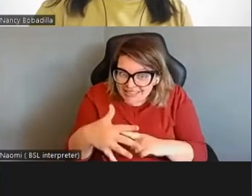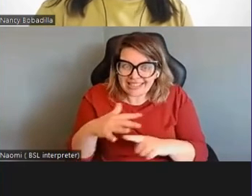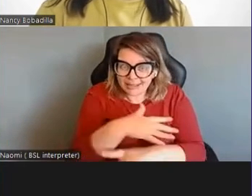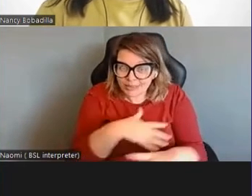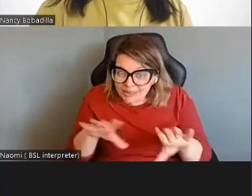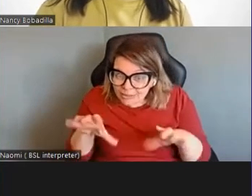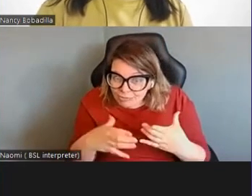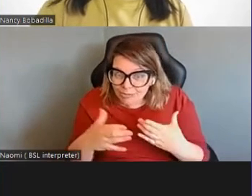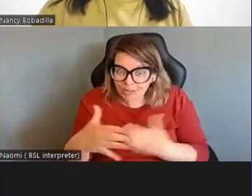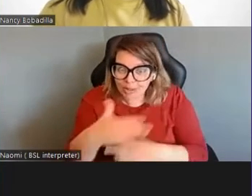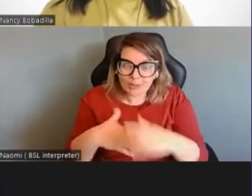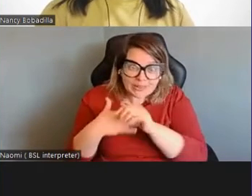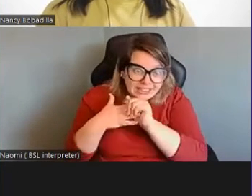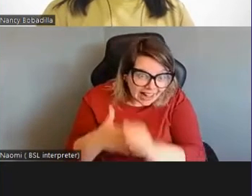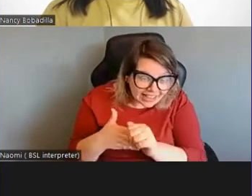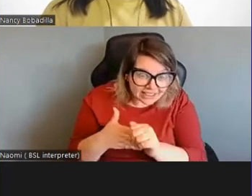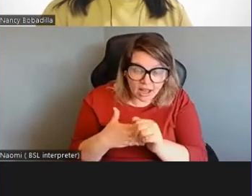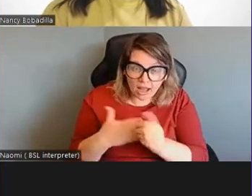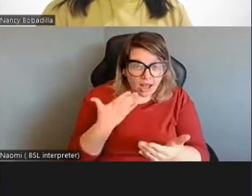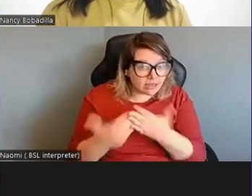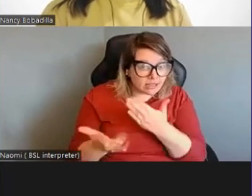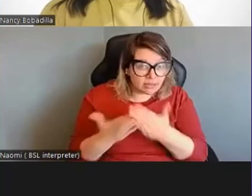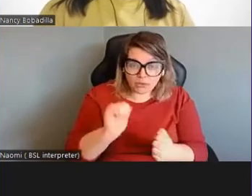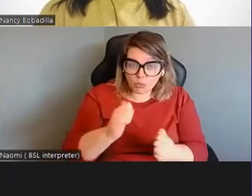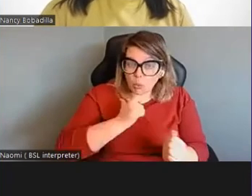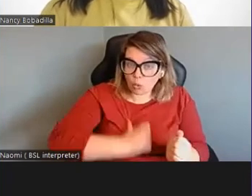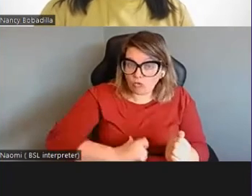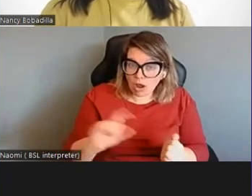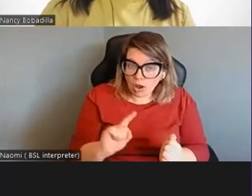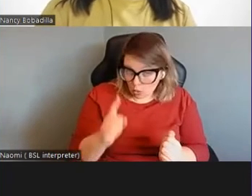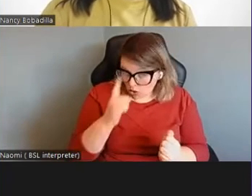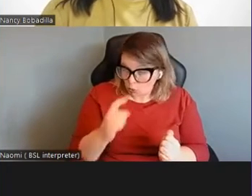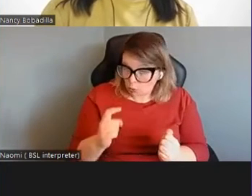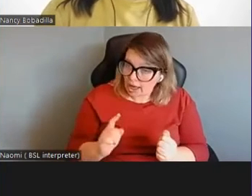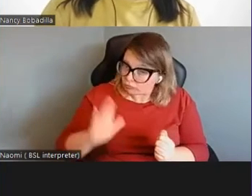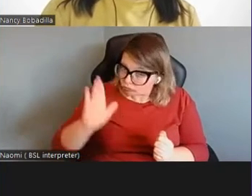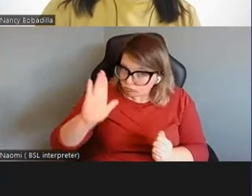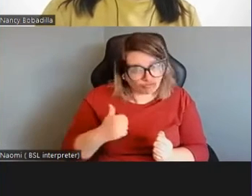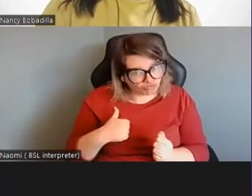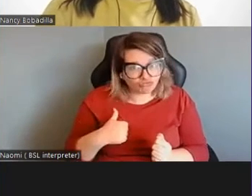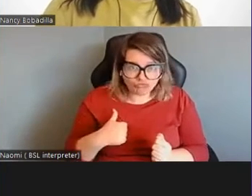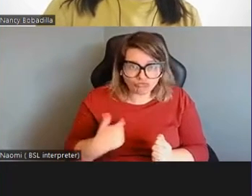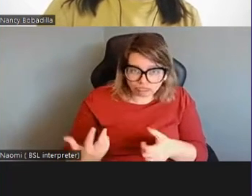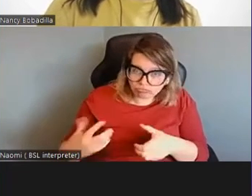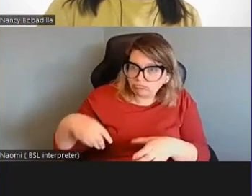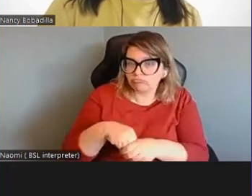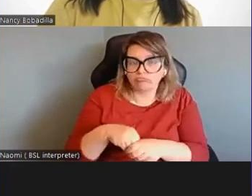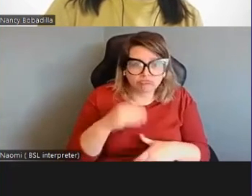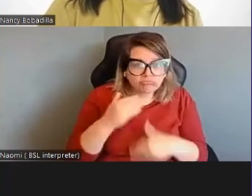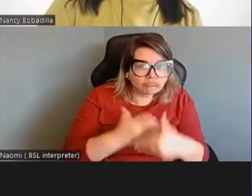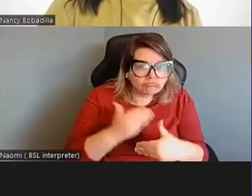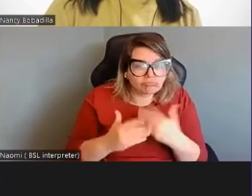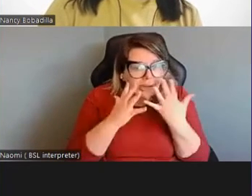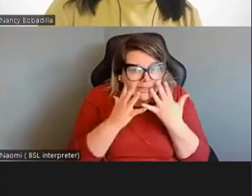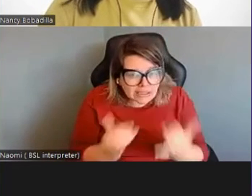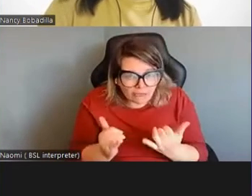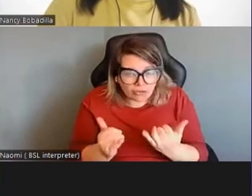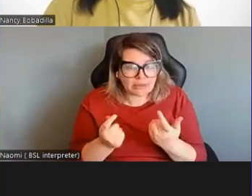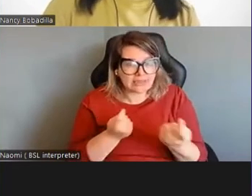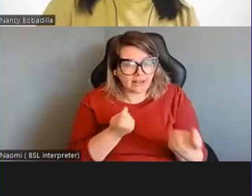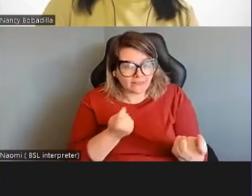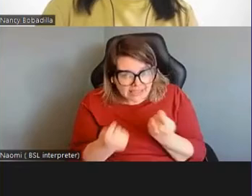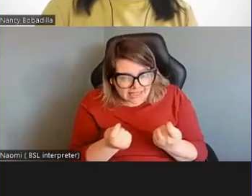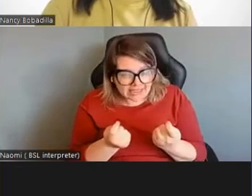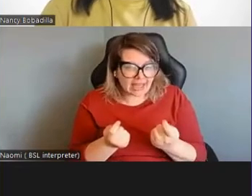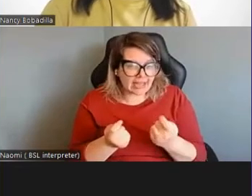community leaders, regardless of your role, to join us in facilitating and experimenting and experiencing